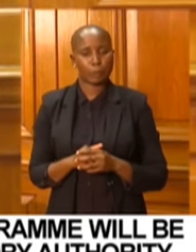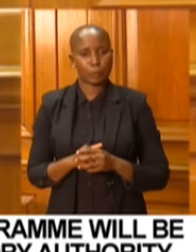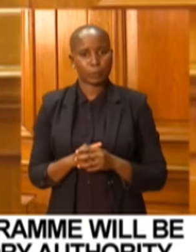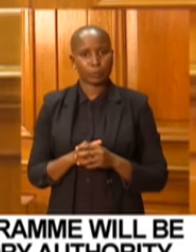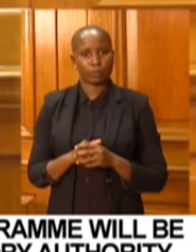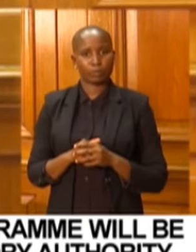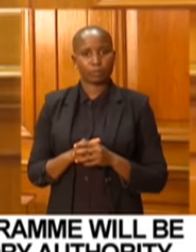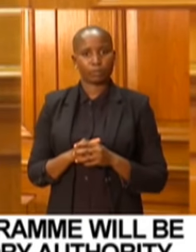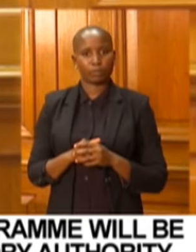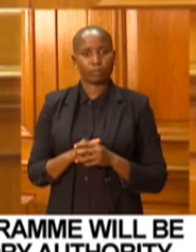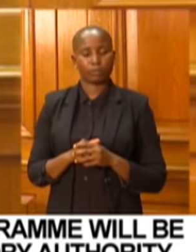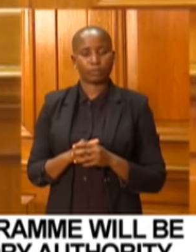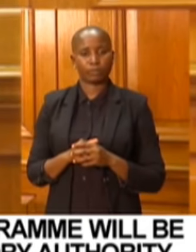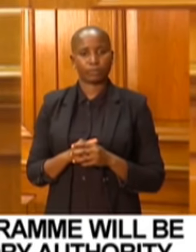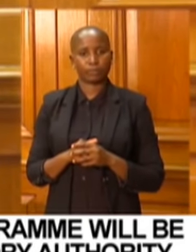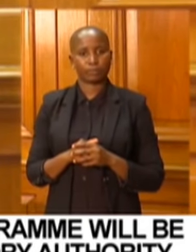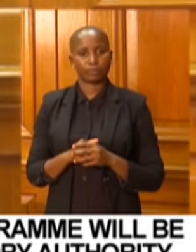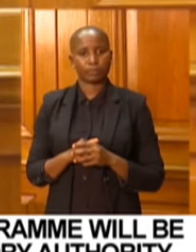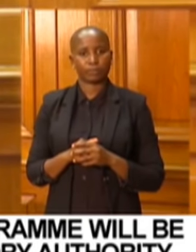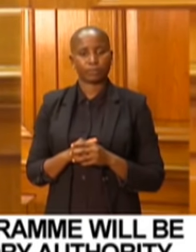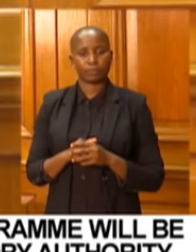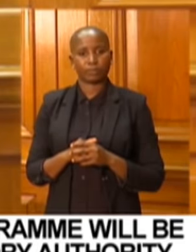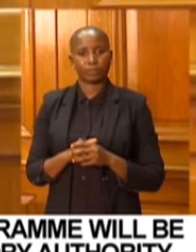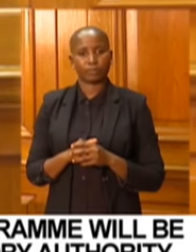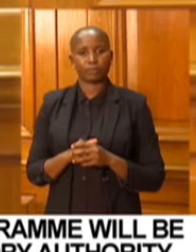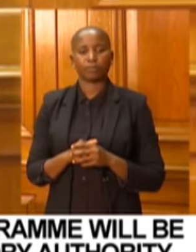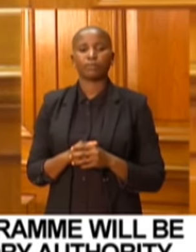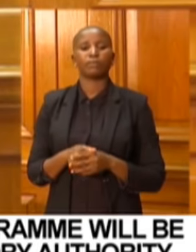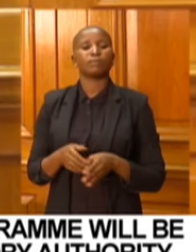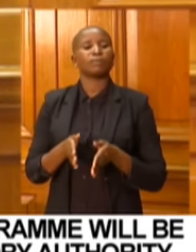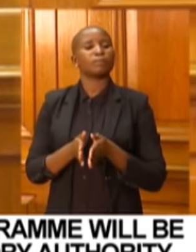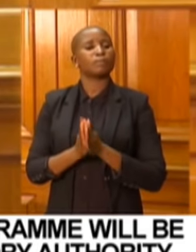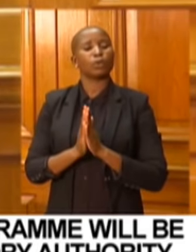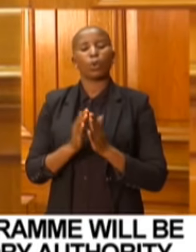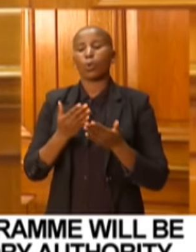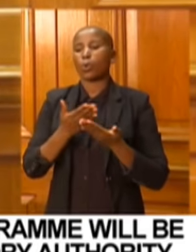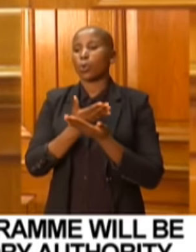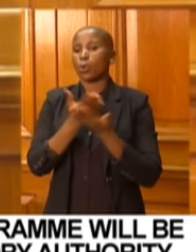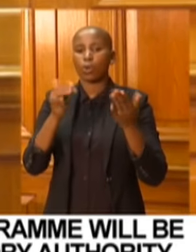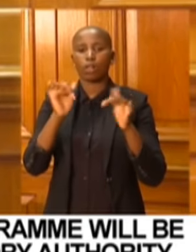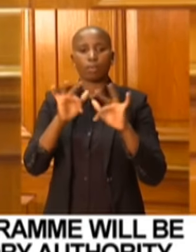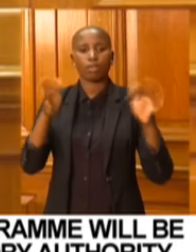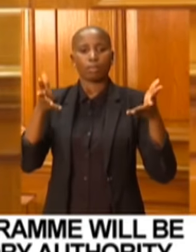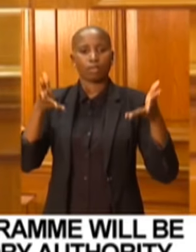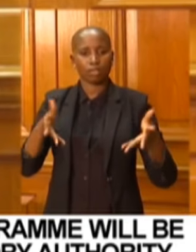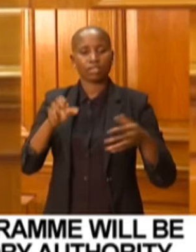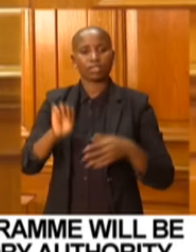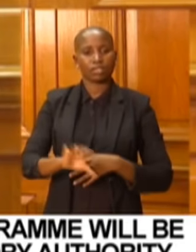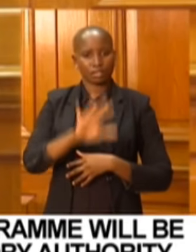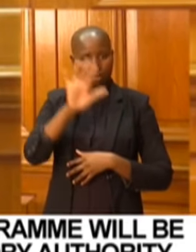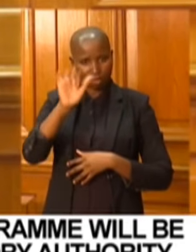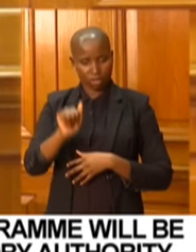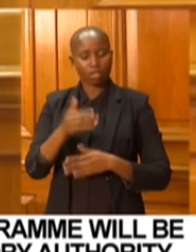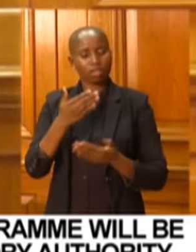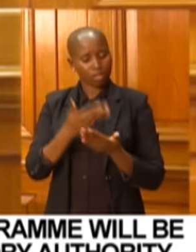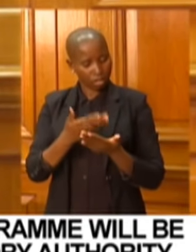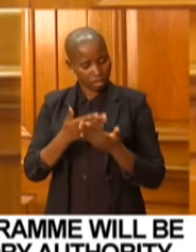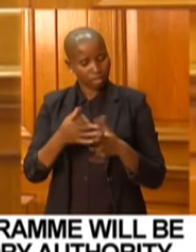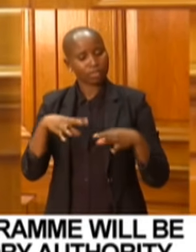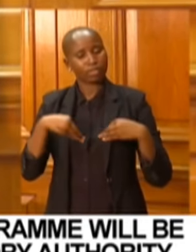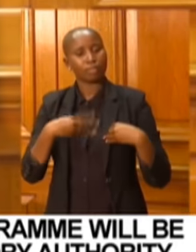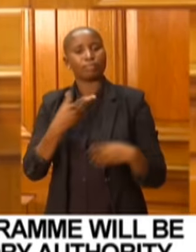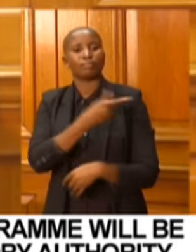to be part of the monumental undertaking to roll out the coronavirus vaccine.